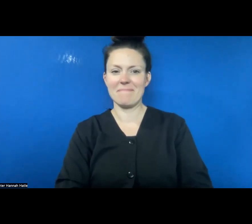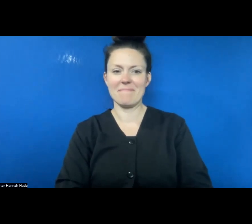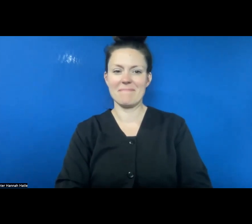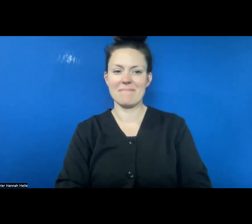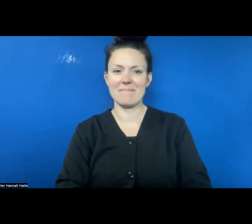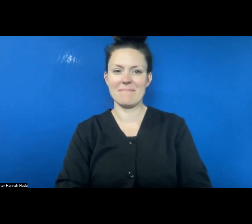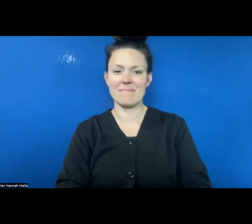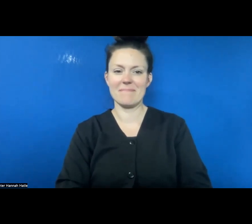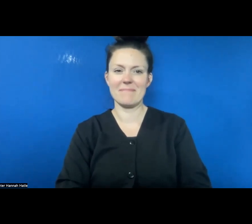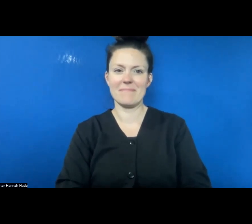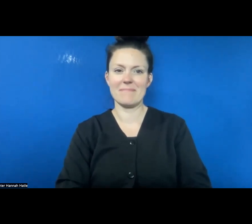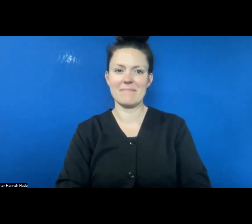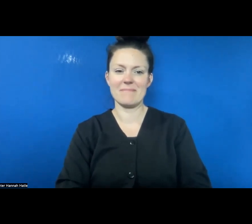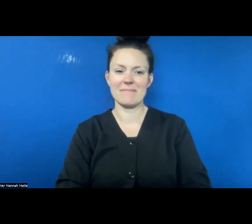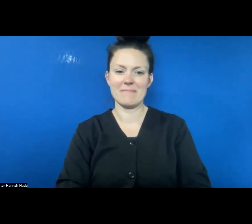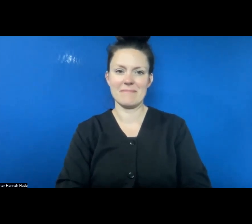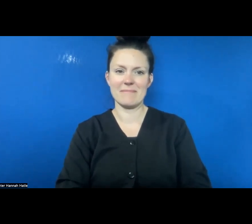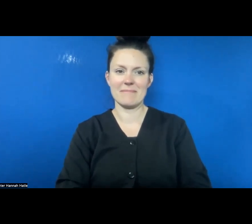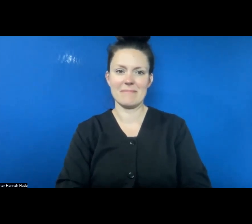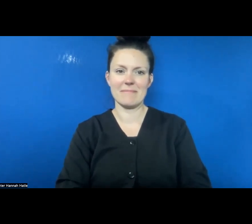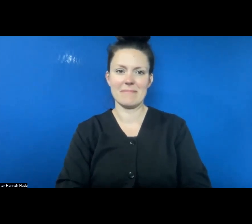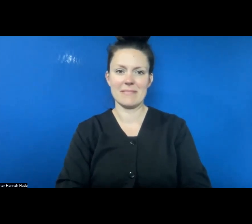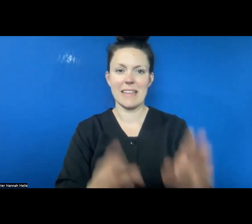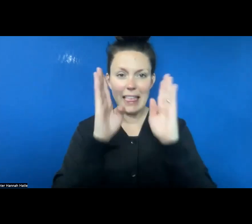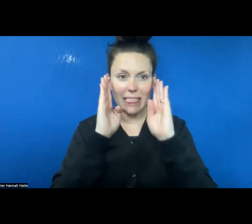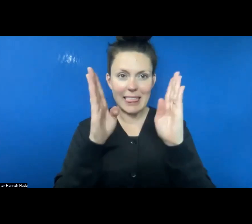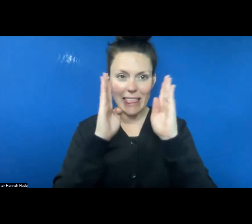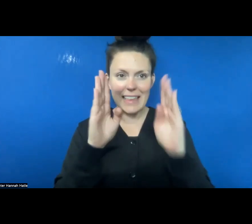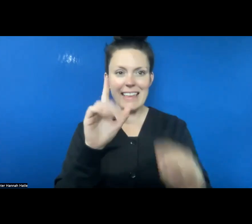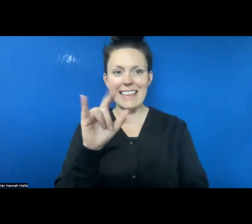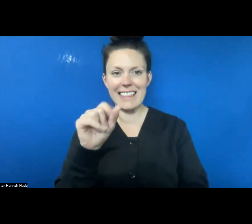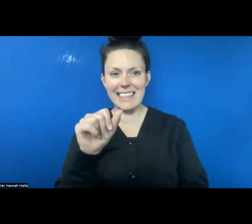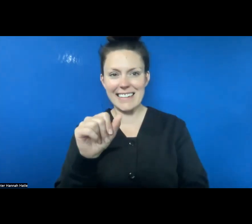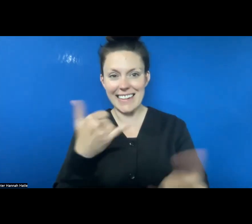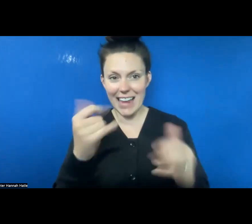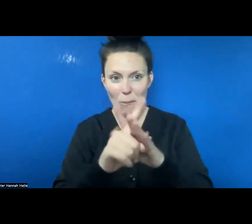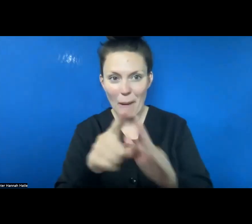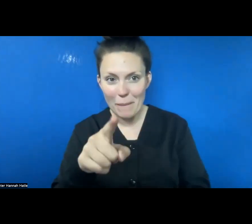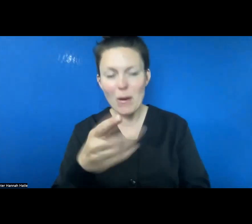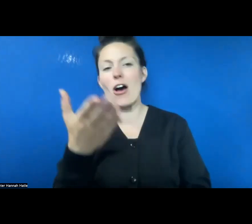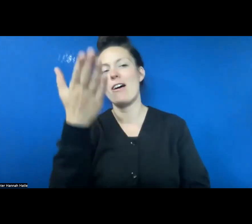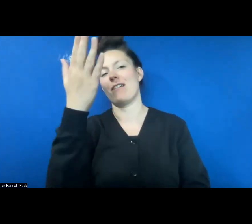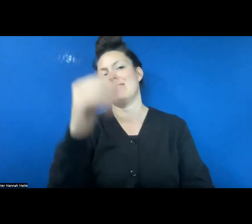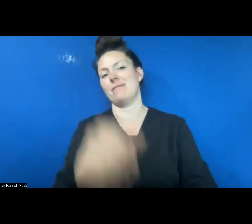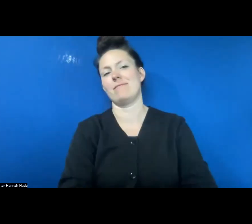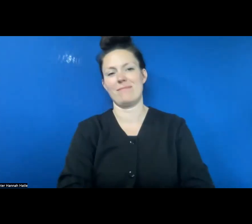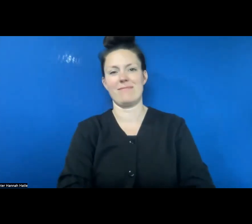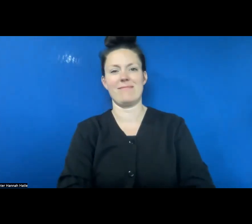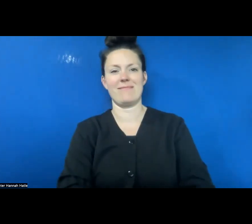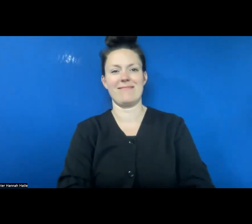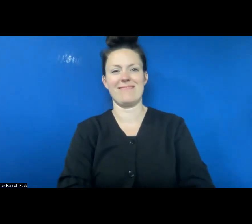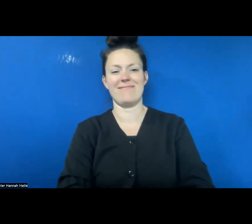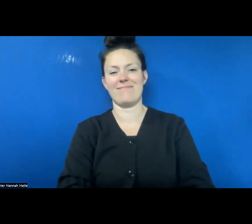She responds to, listen, Linda, listen. Watch, she's gonna pop up. There she is. I